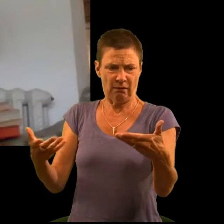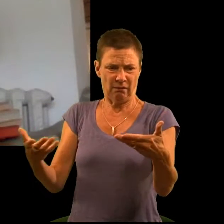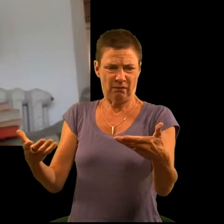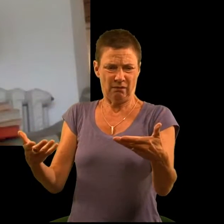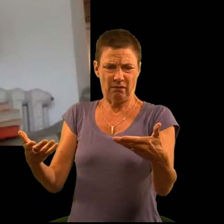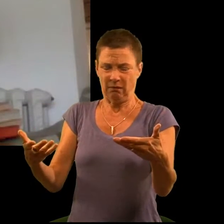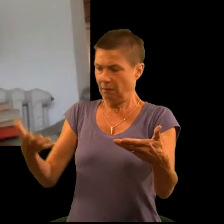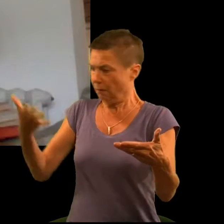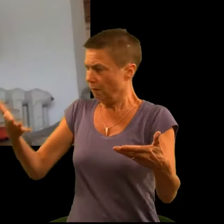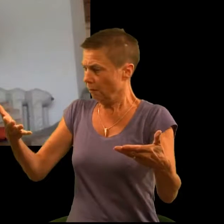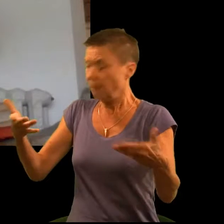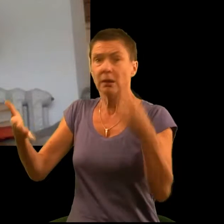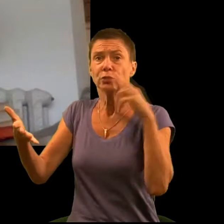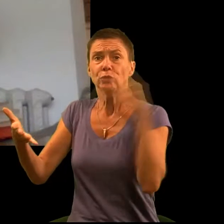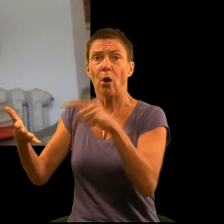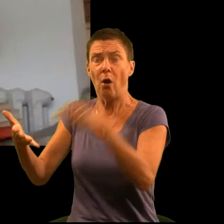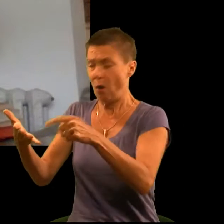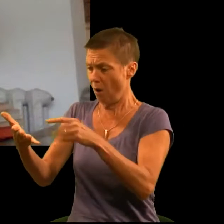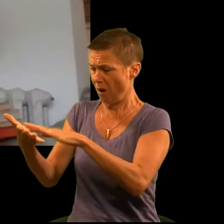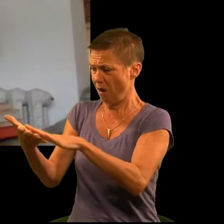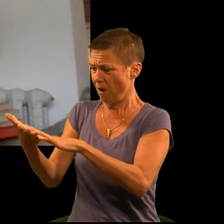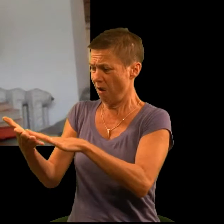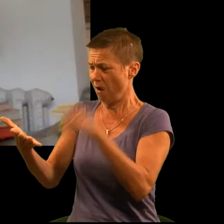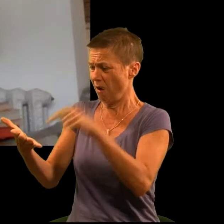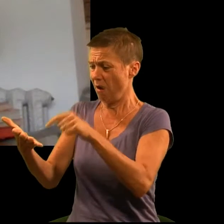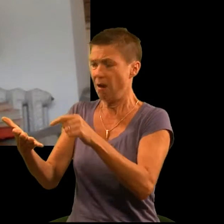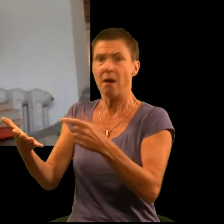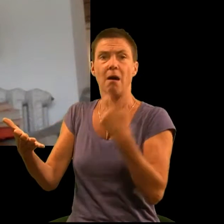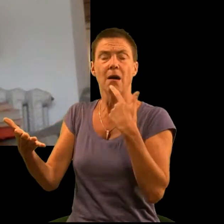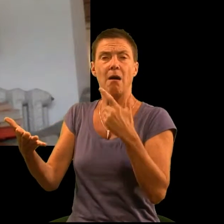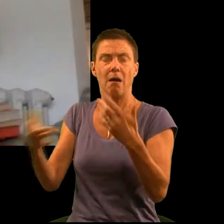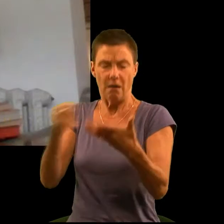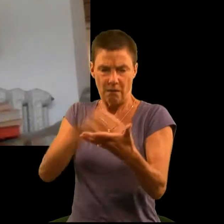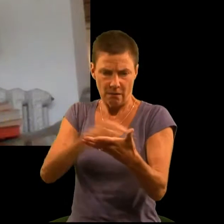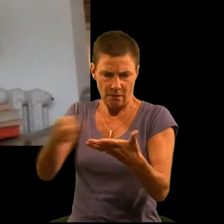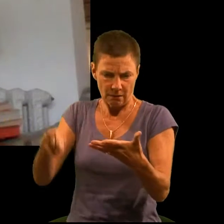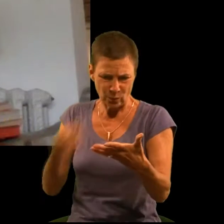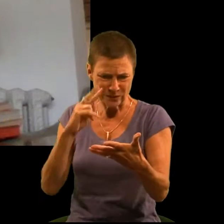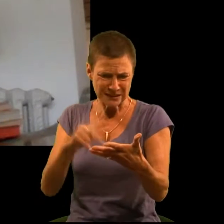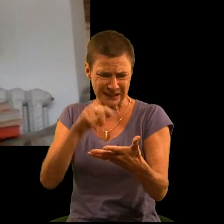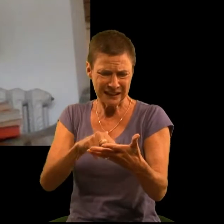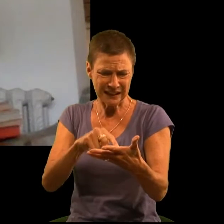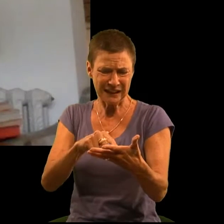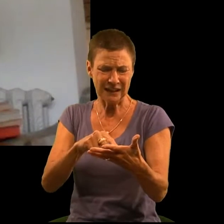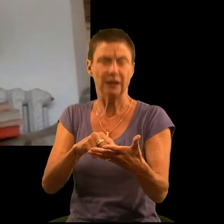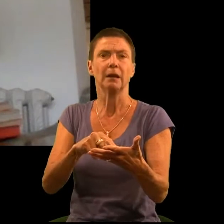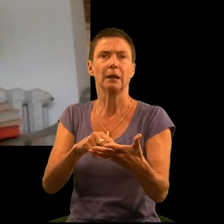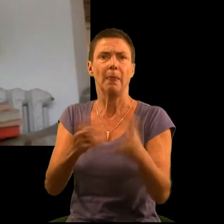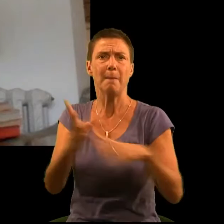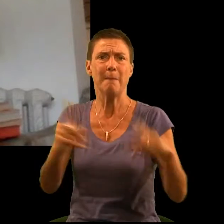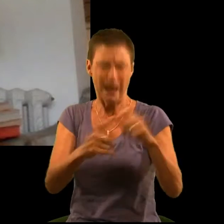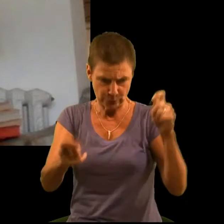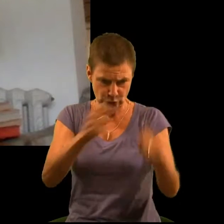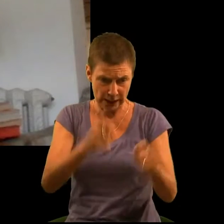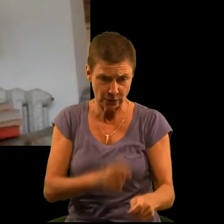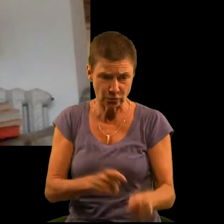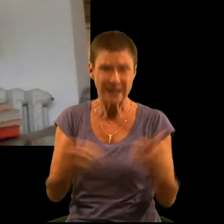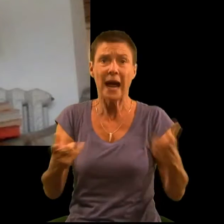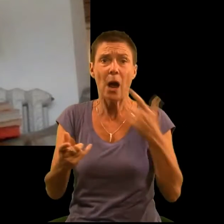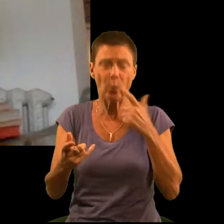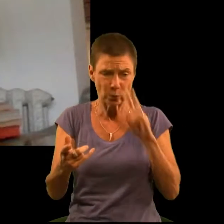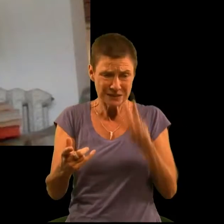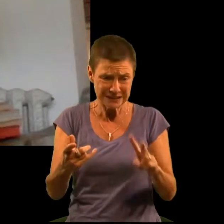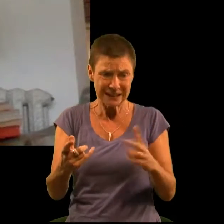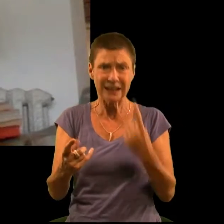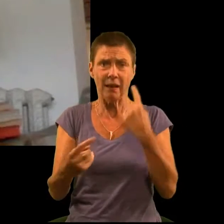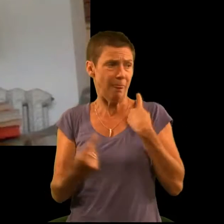witch stains, the illustrations on the map of the Mine of Happiness changed in front of their eyes. Now the little images of themselves appeared